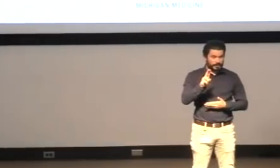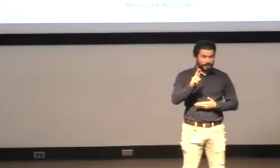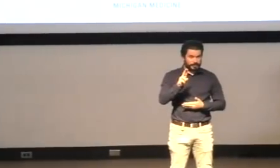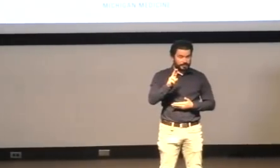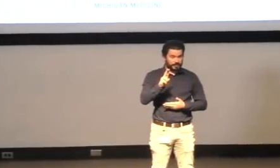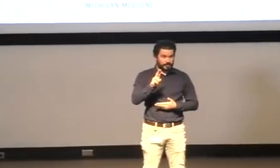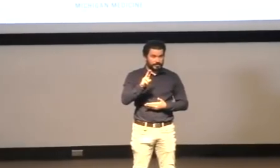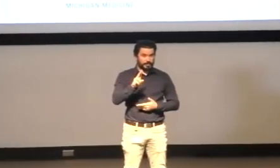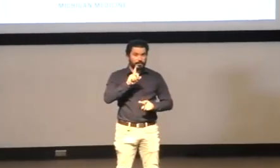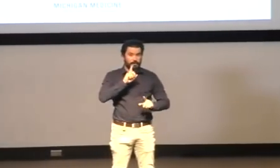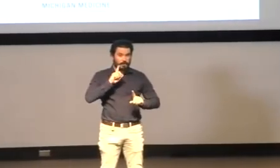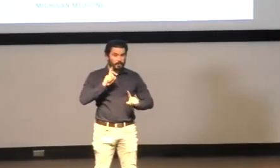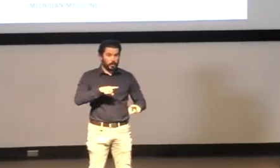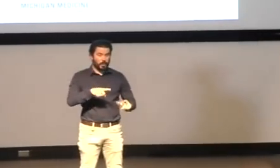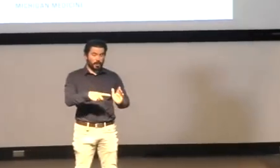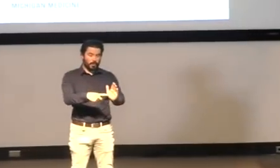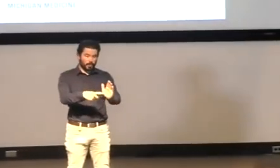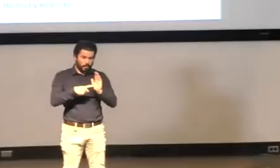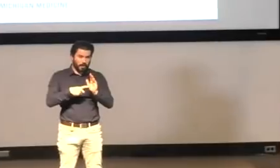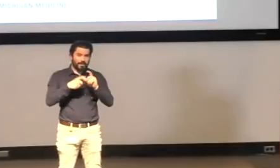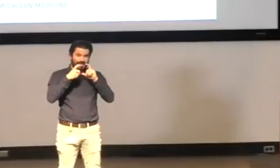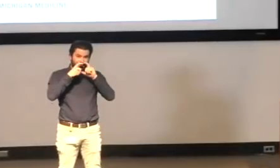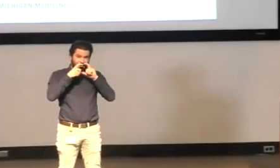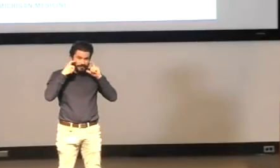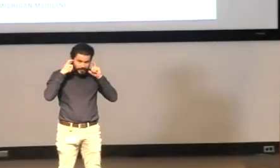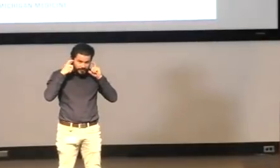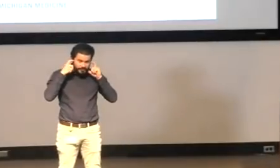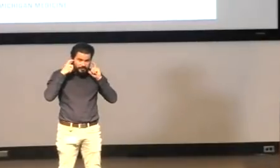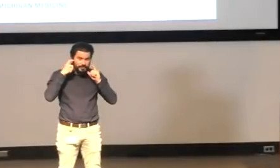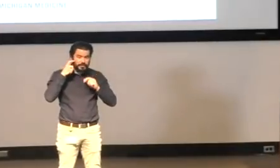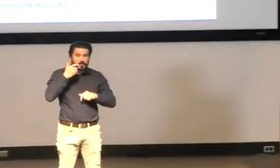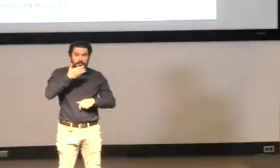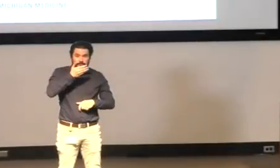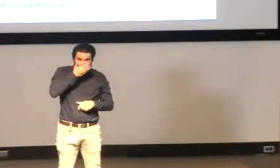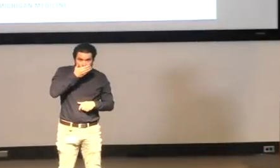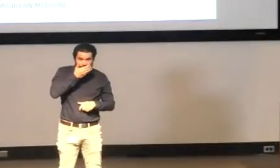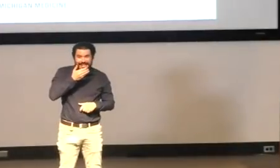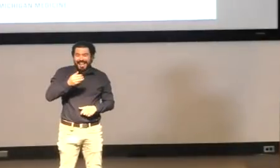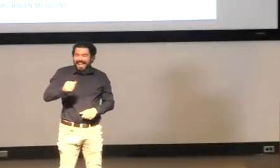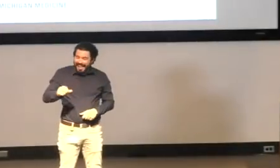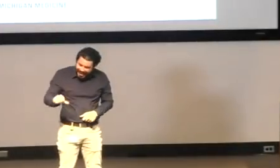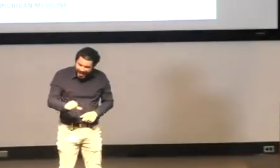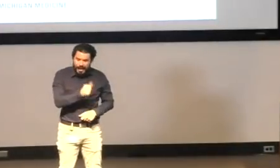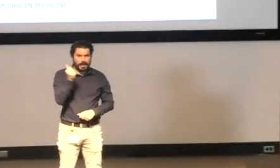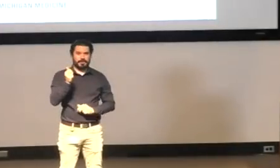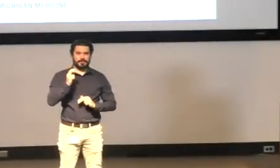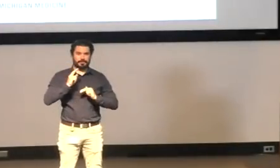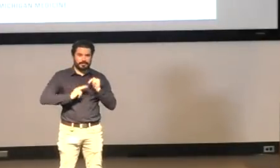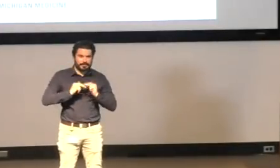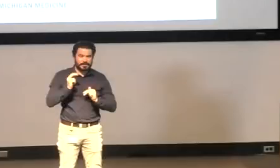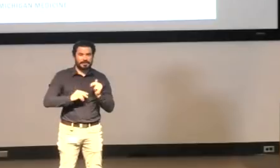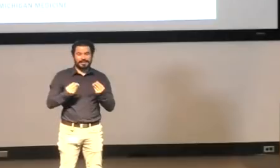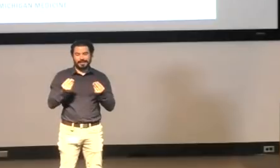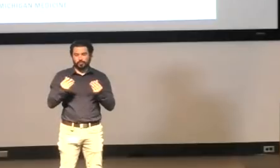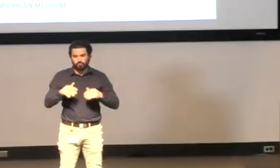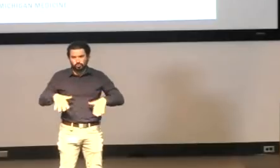mandated that we all wear face coverings on any of the facilities in any of the grounds of University